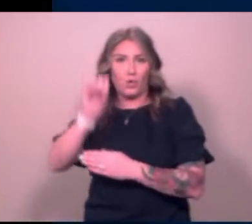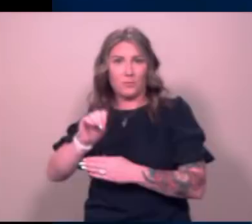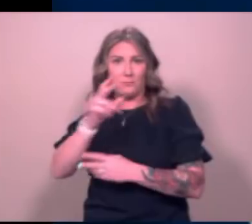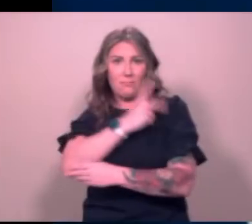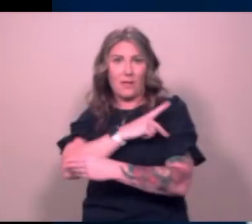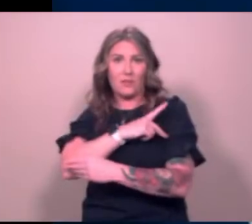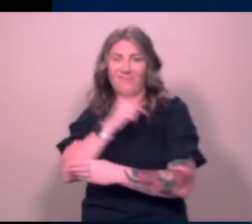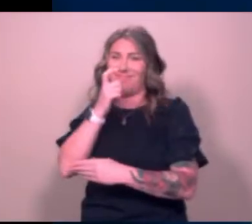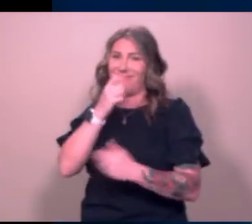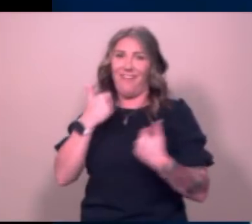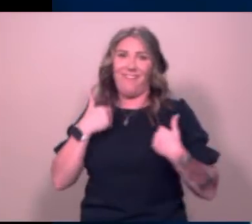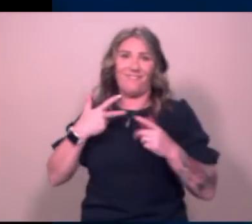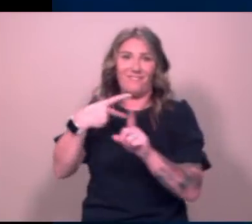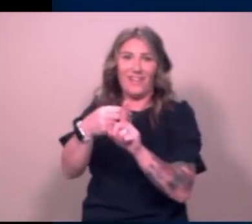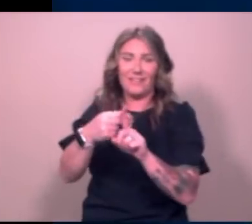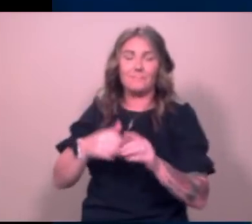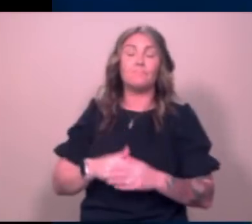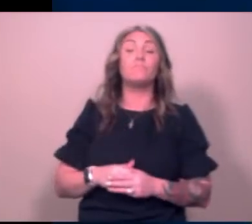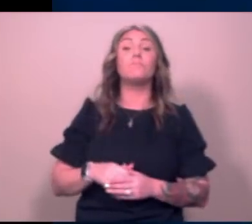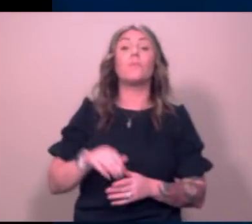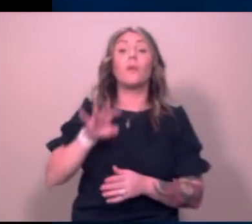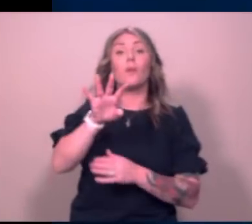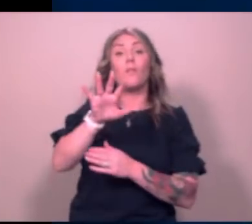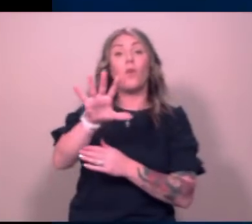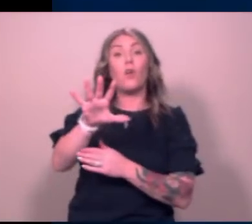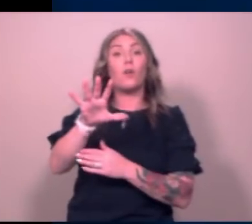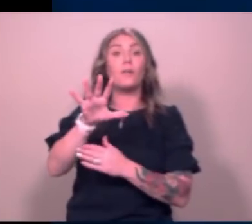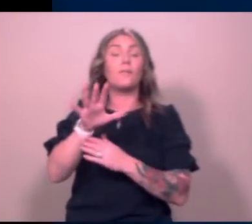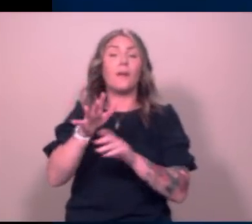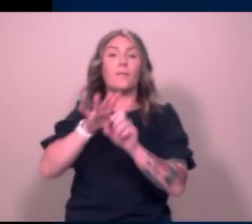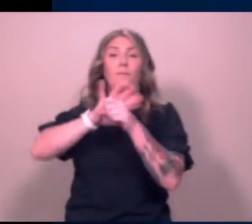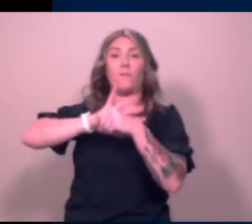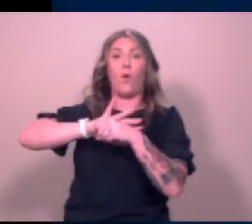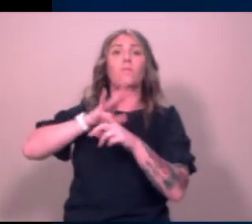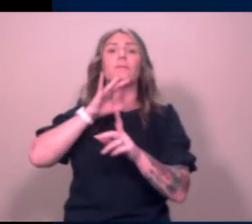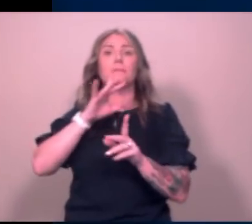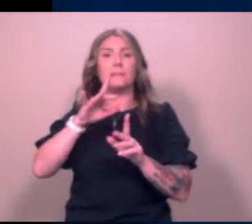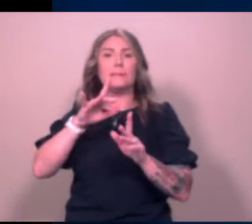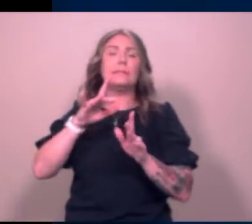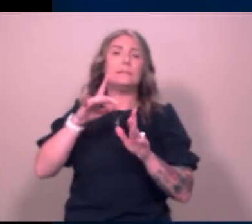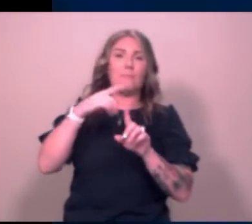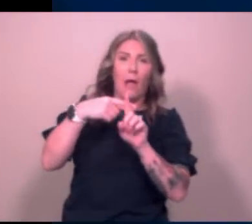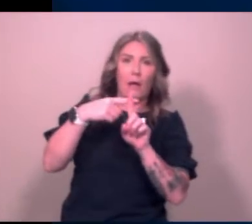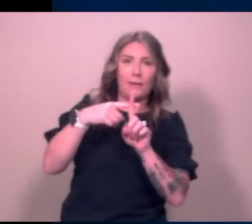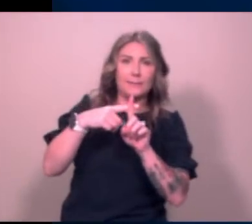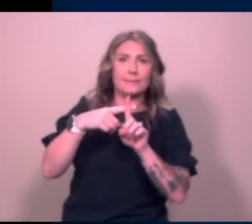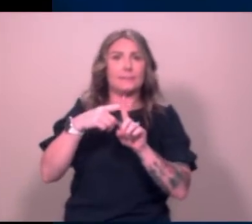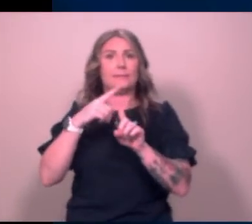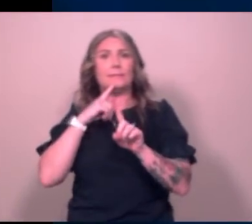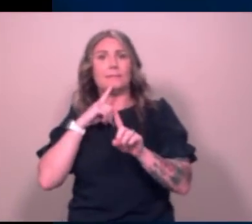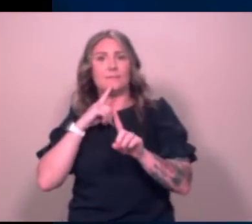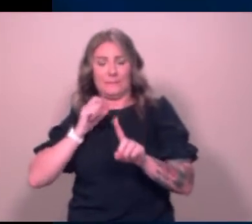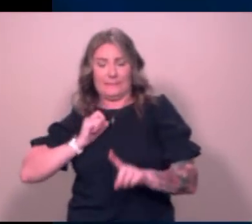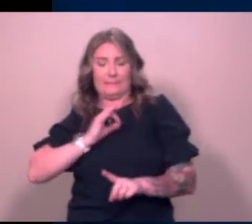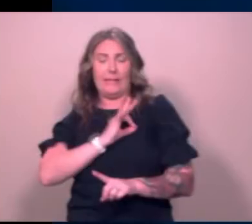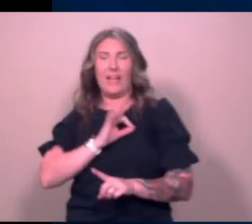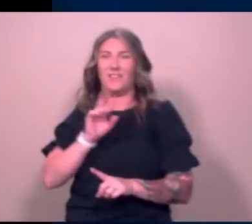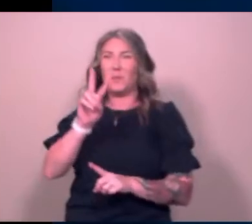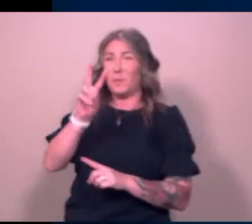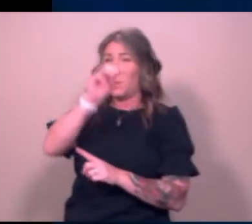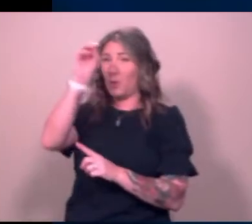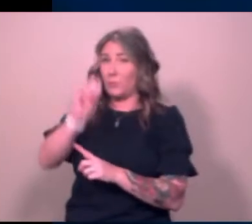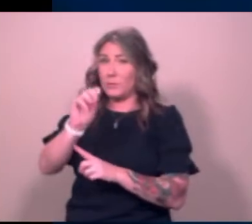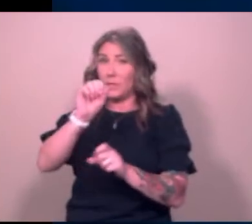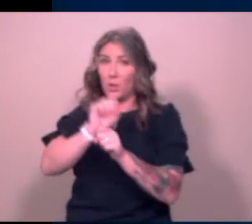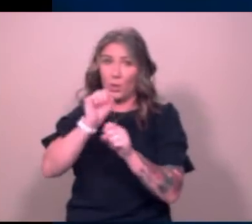unvaccinated. We have 45 COVID positive associates out, which represents about 2% of our workforce. And in